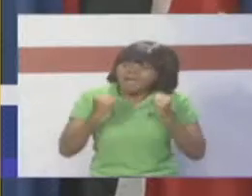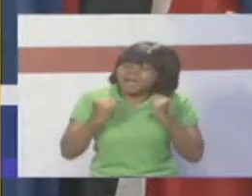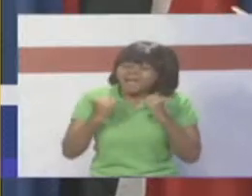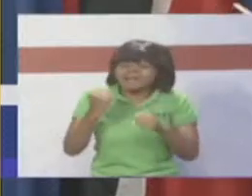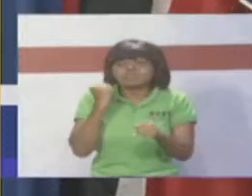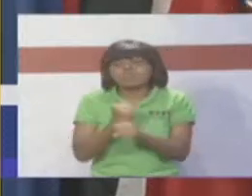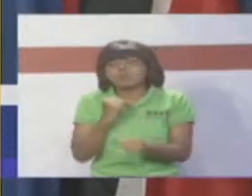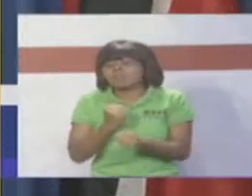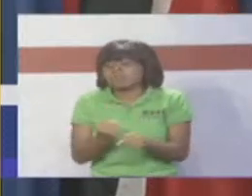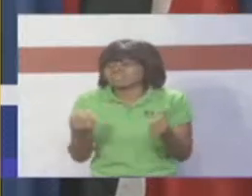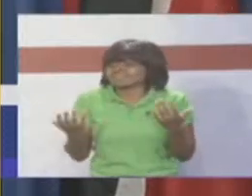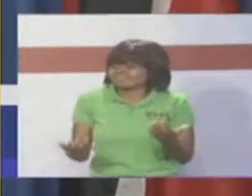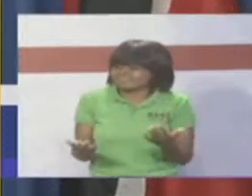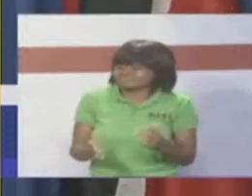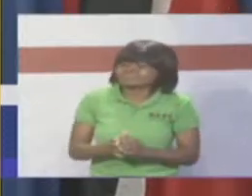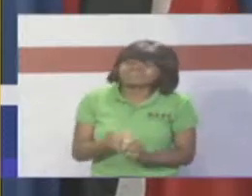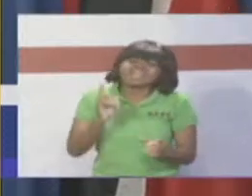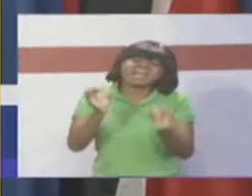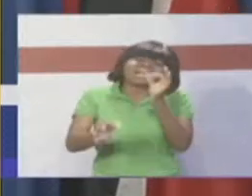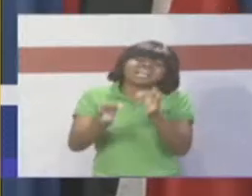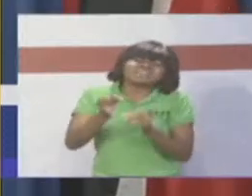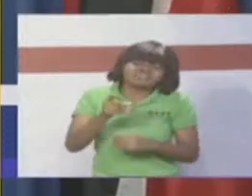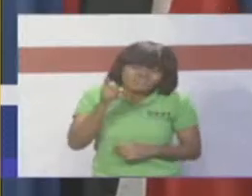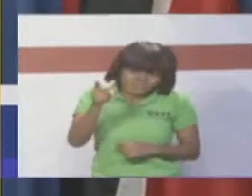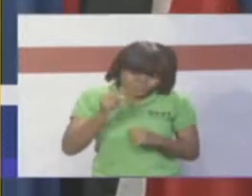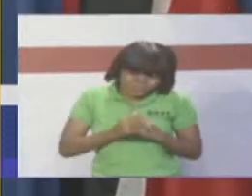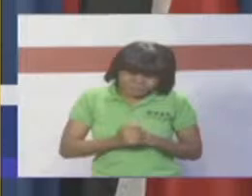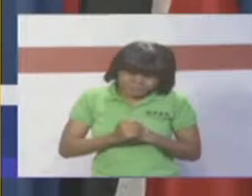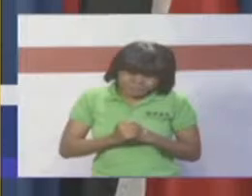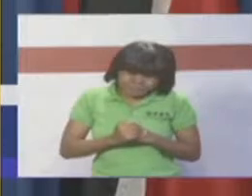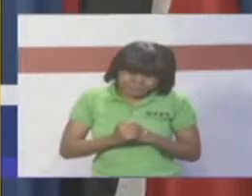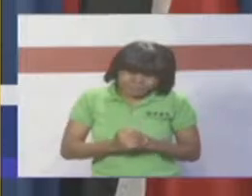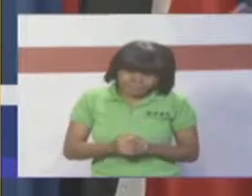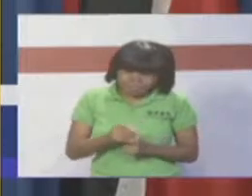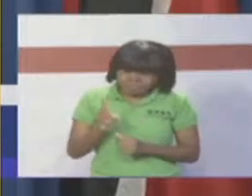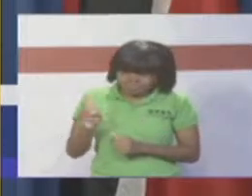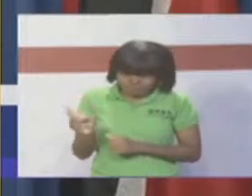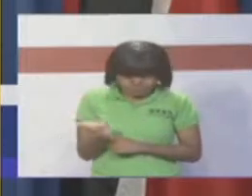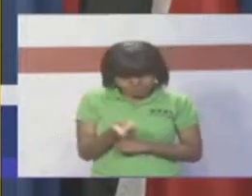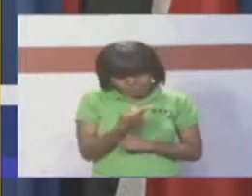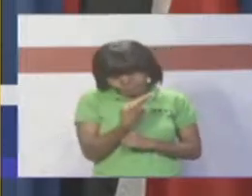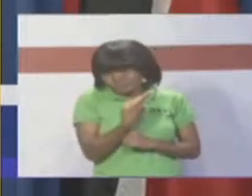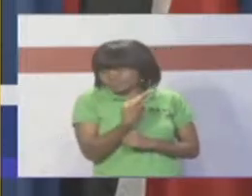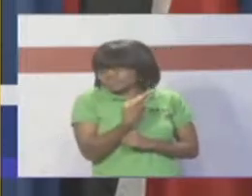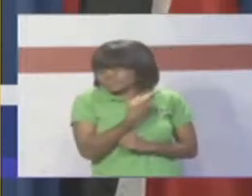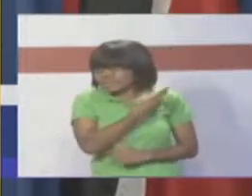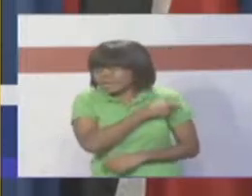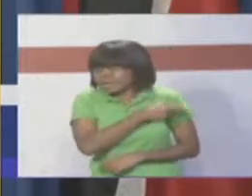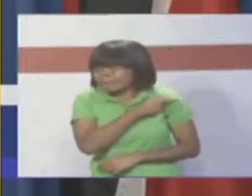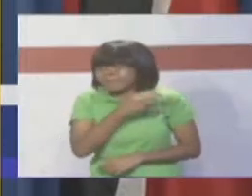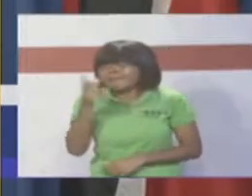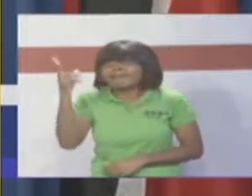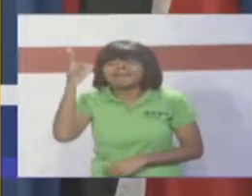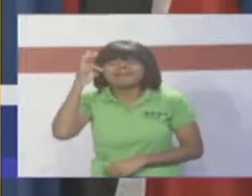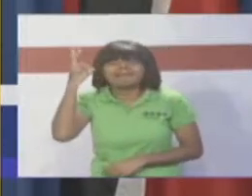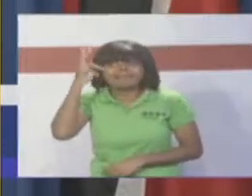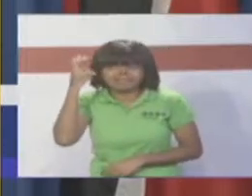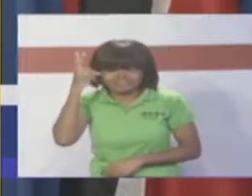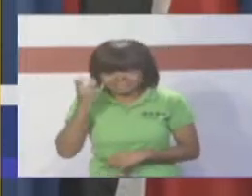hearing that more and more people are turning up in the accident and emergency, COVID is not an